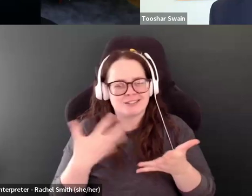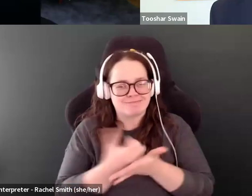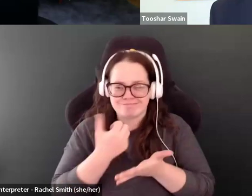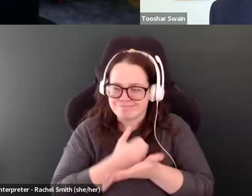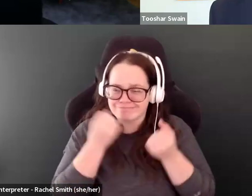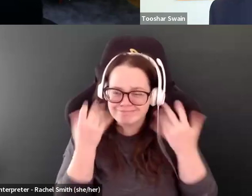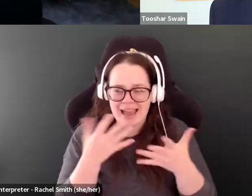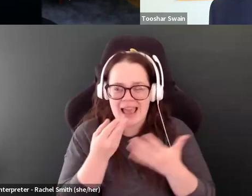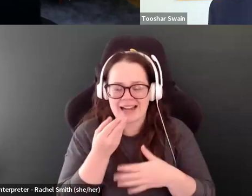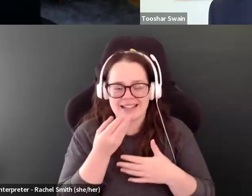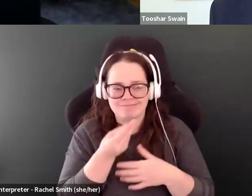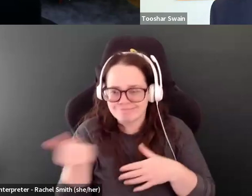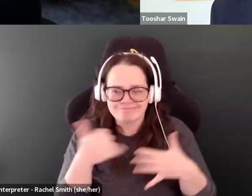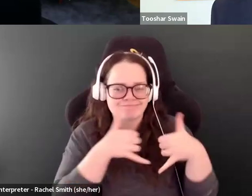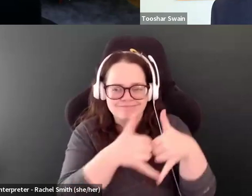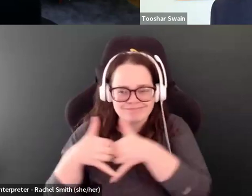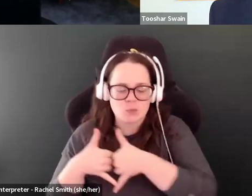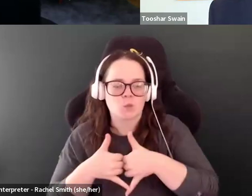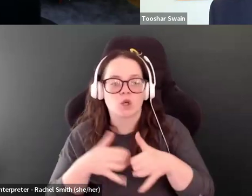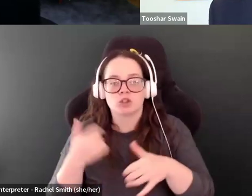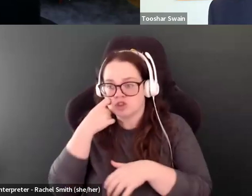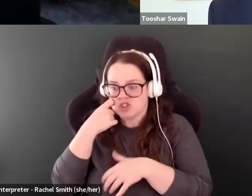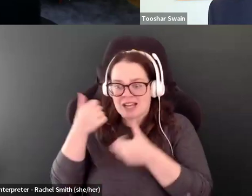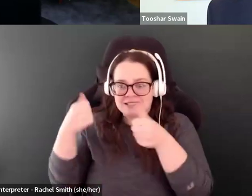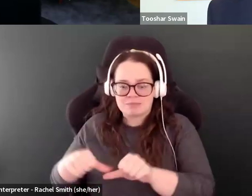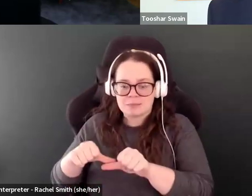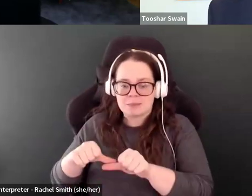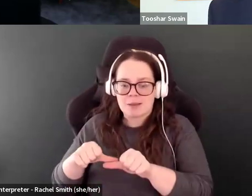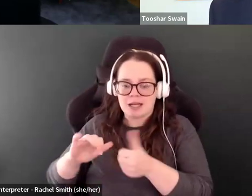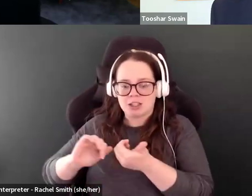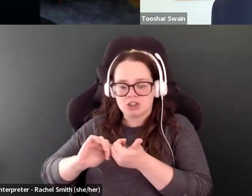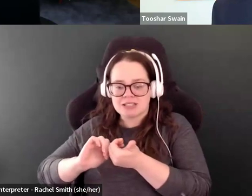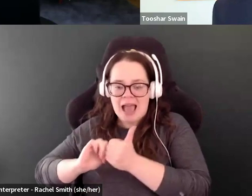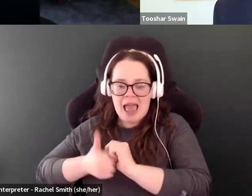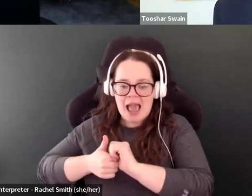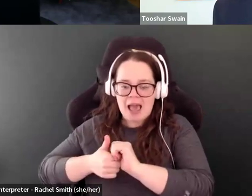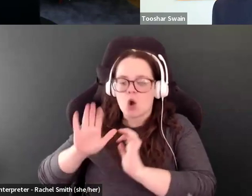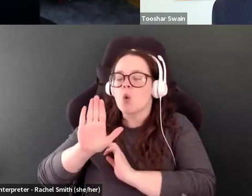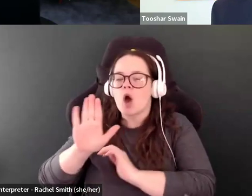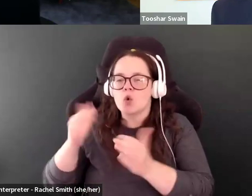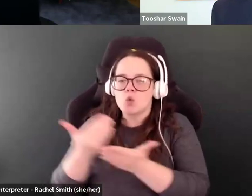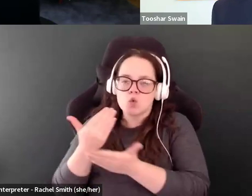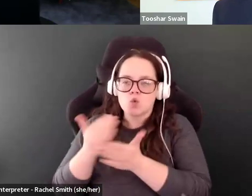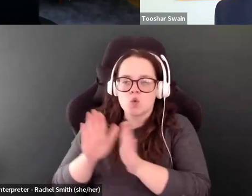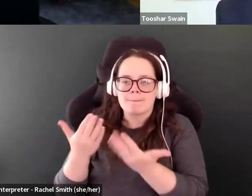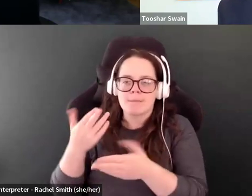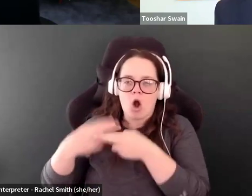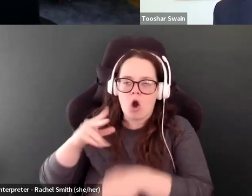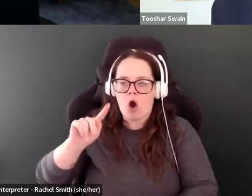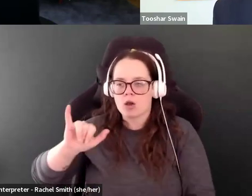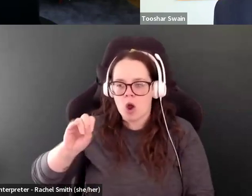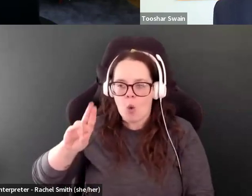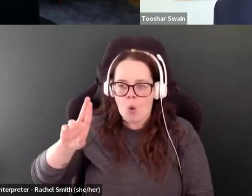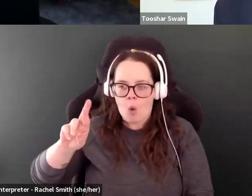Arts Transform Us, is a New York Times bestseller, written alongside with Ivy Ross, Vice President of Google